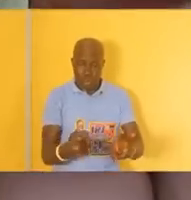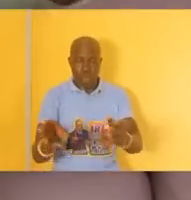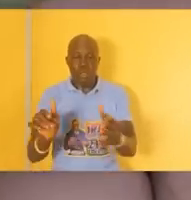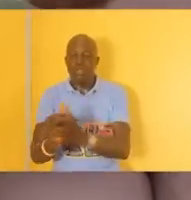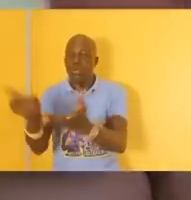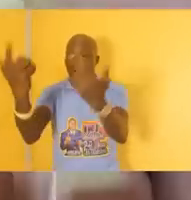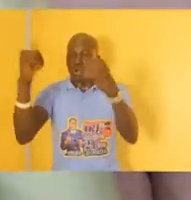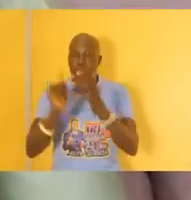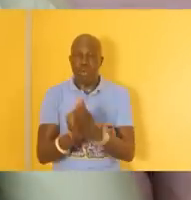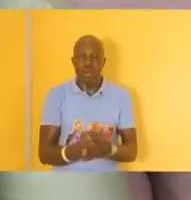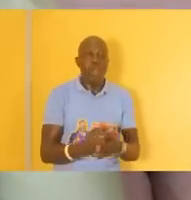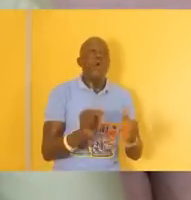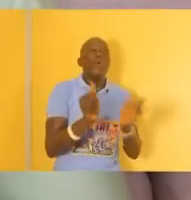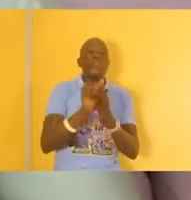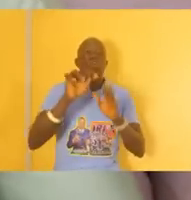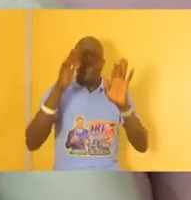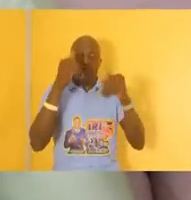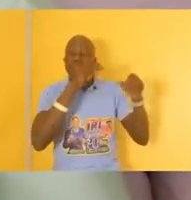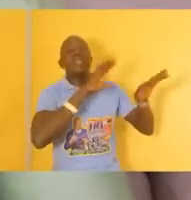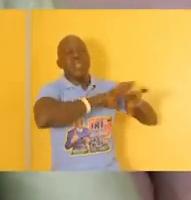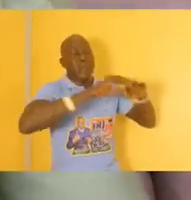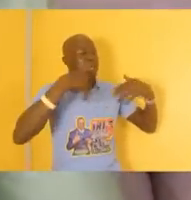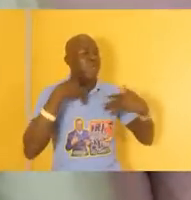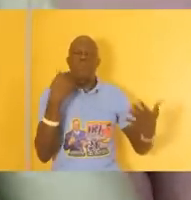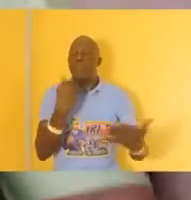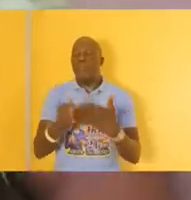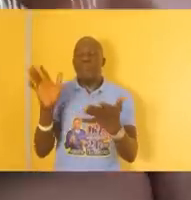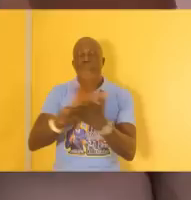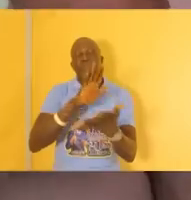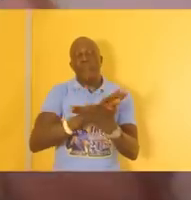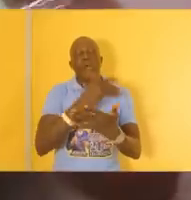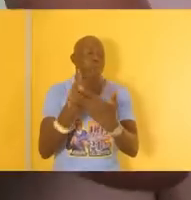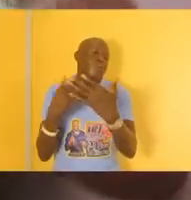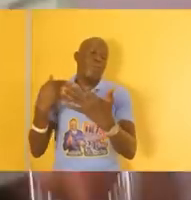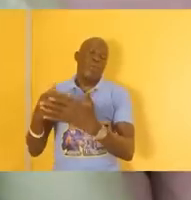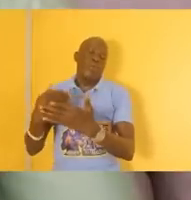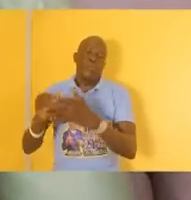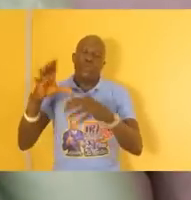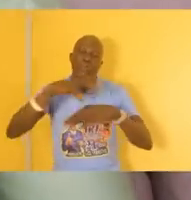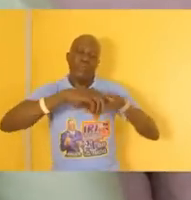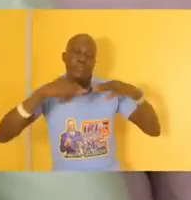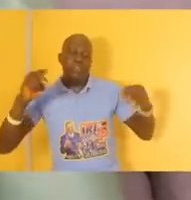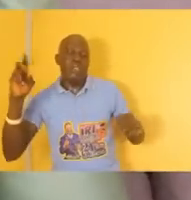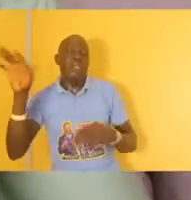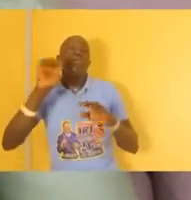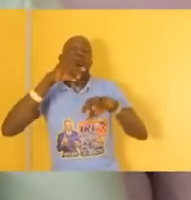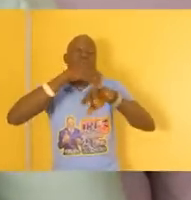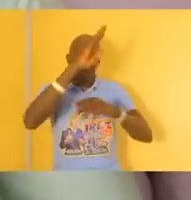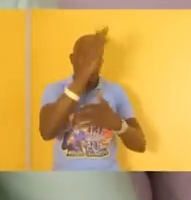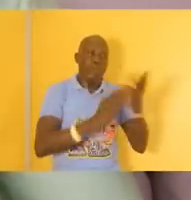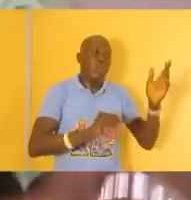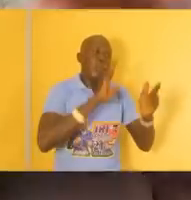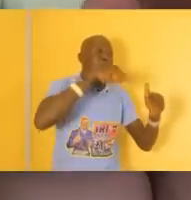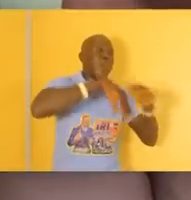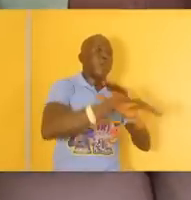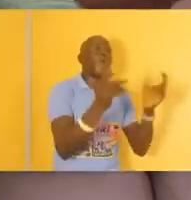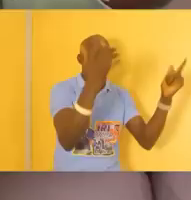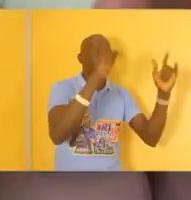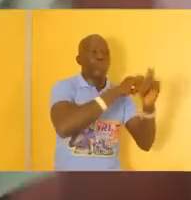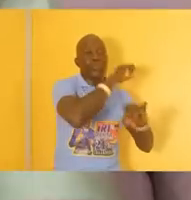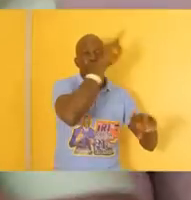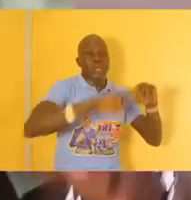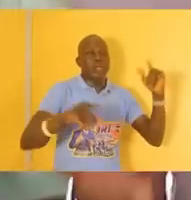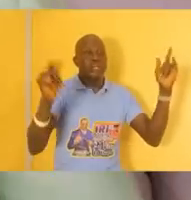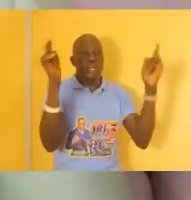altar. I'll pray. It's one day vigil. So that all the symbol of faith. Don't forget that